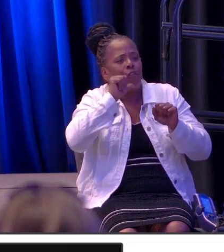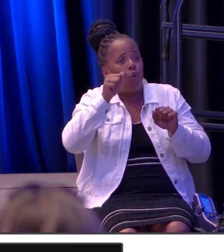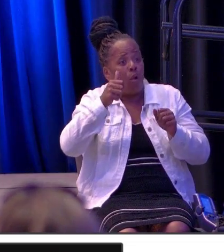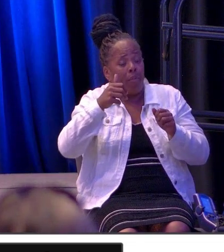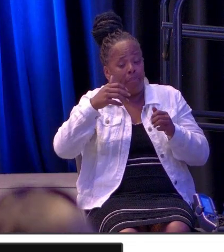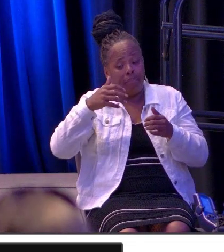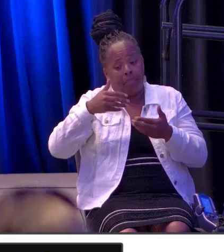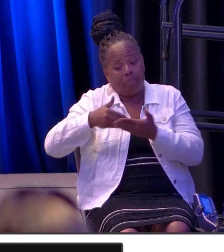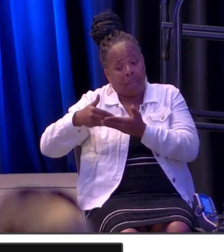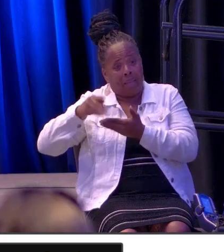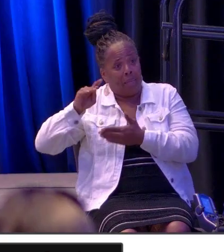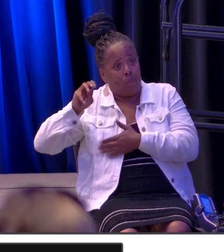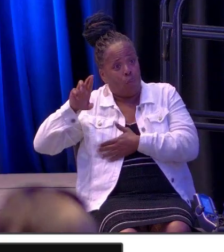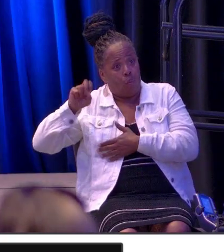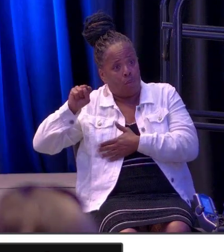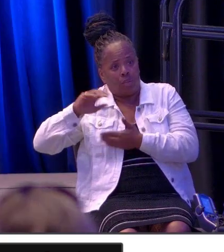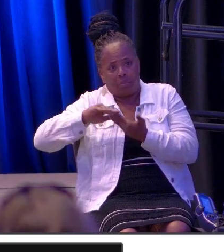and